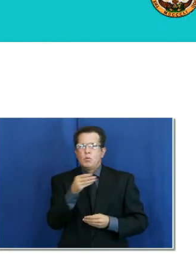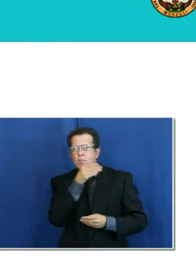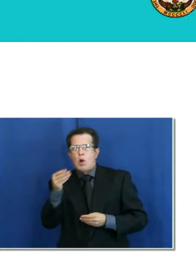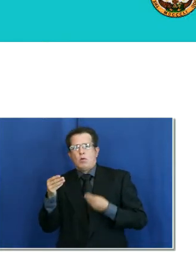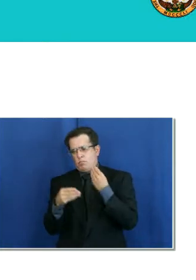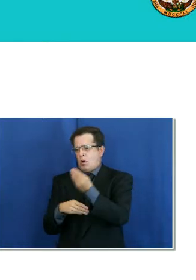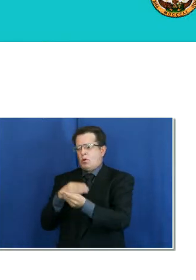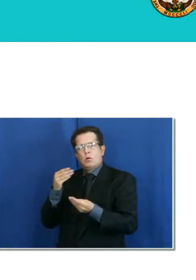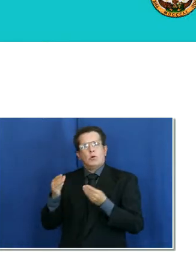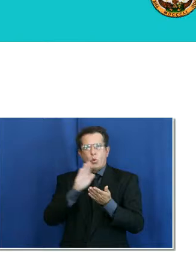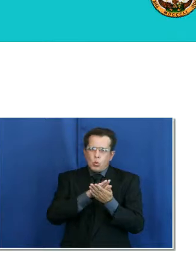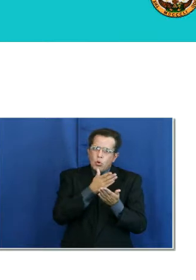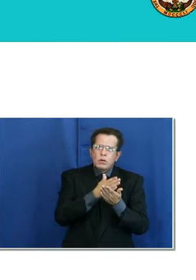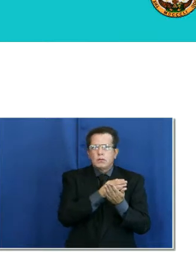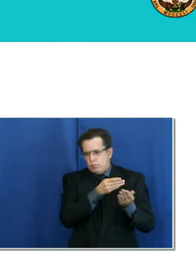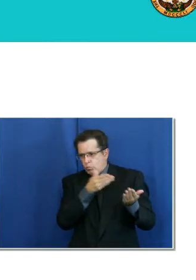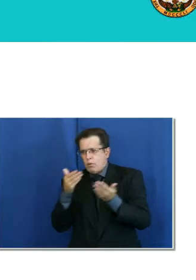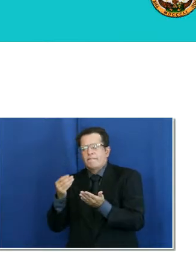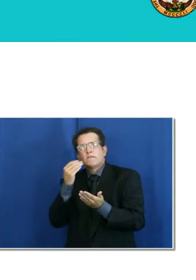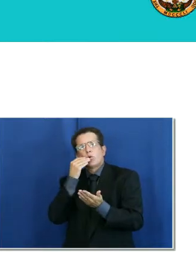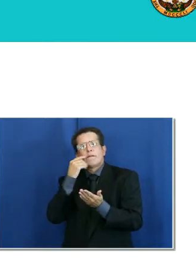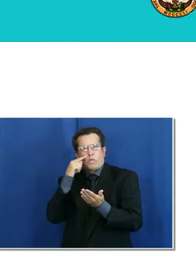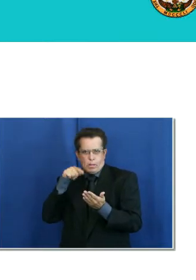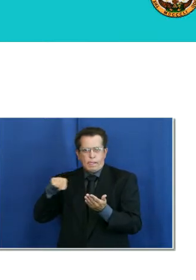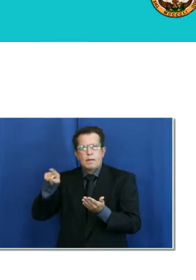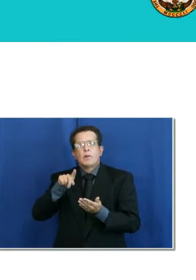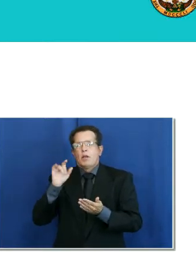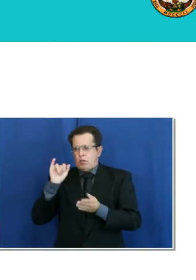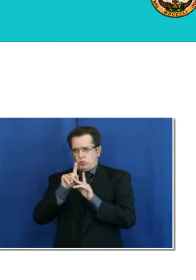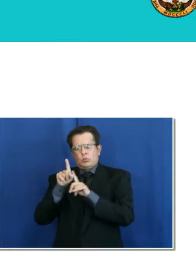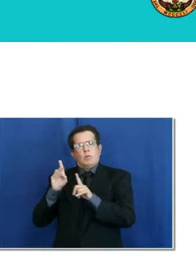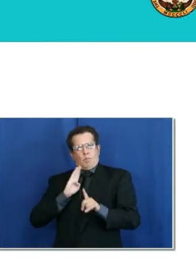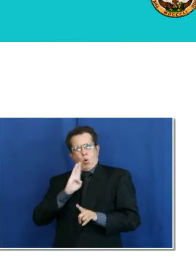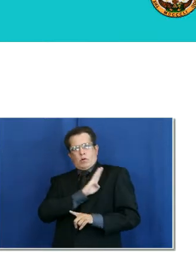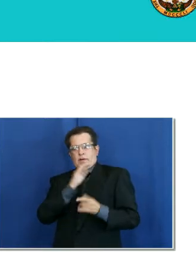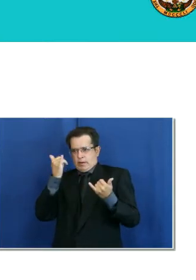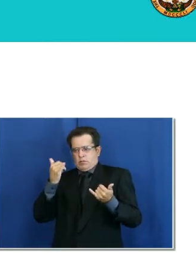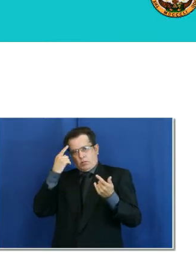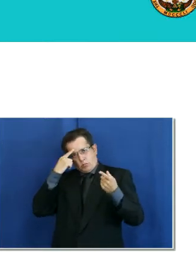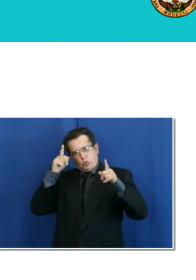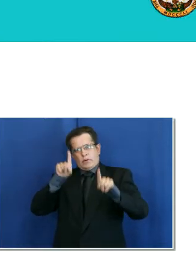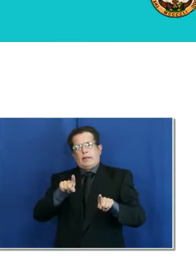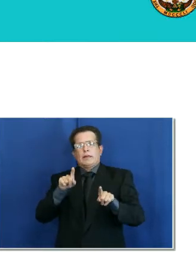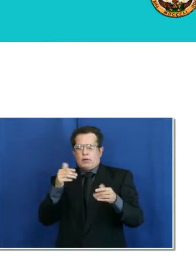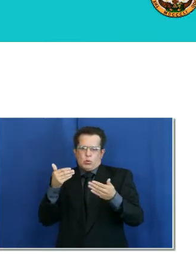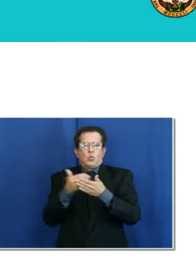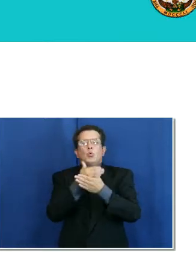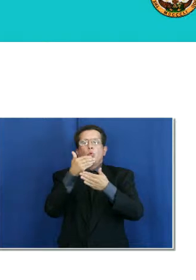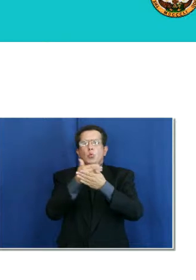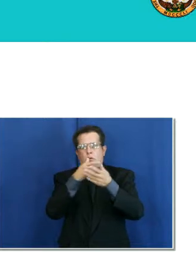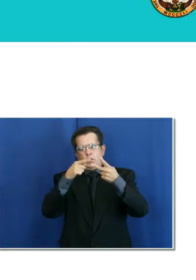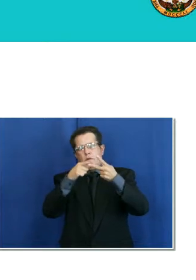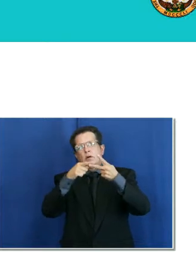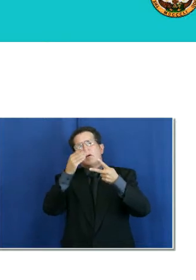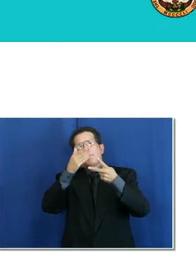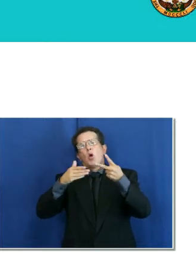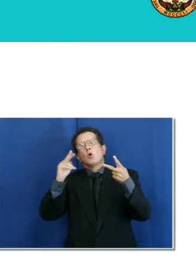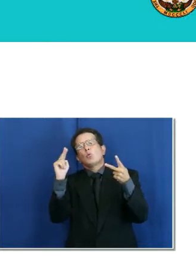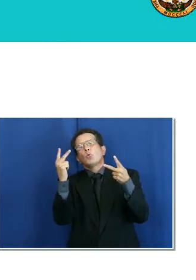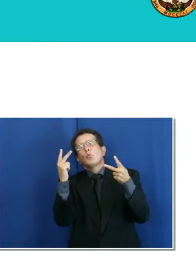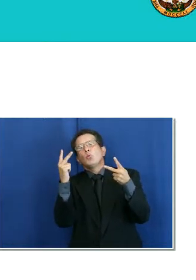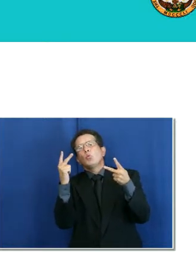addition to this expansion, the board also voted to take the Great Plates program to a new level and create an additional